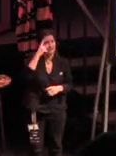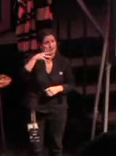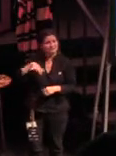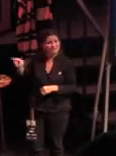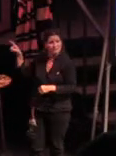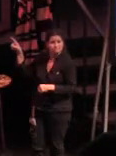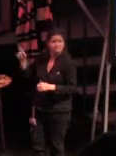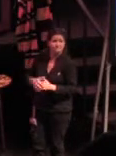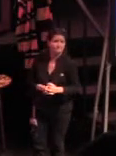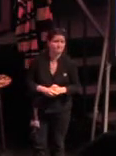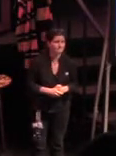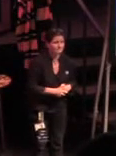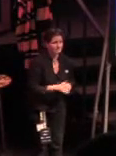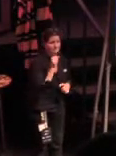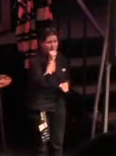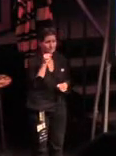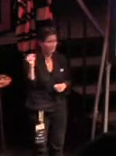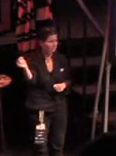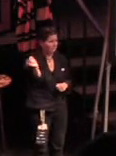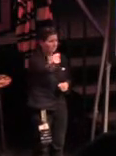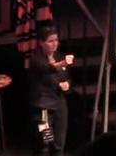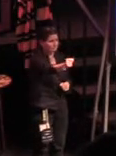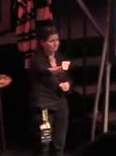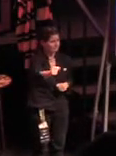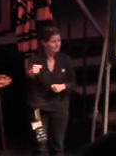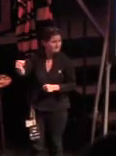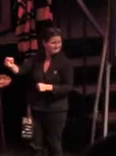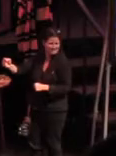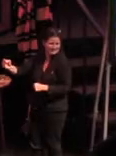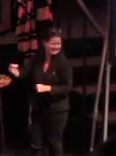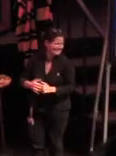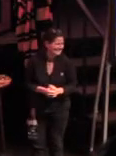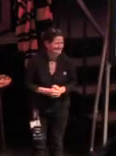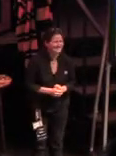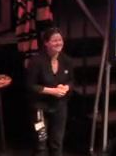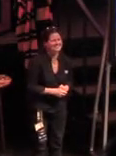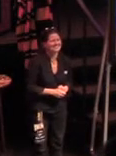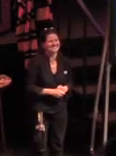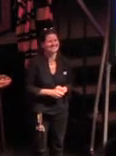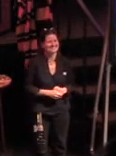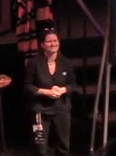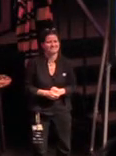We need it for the interpretation. Thank you, by the way. I hope I wasn't talking too fast.